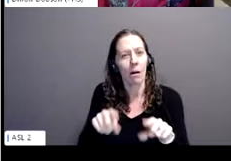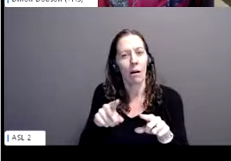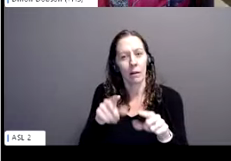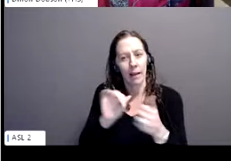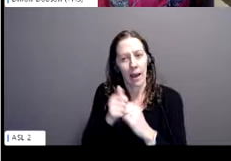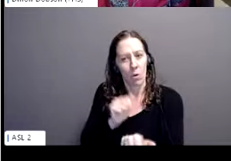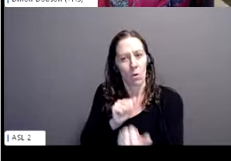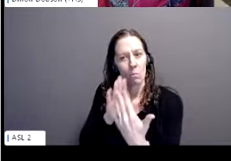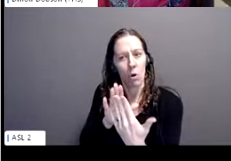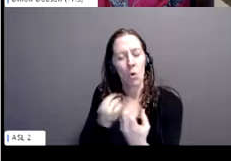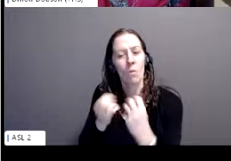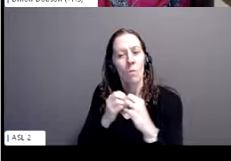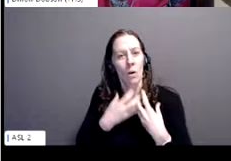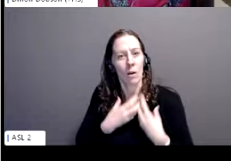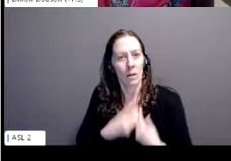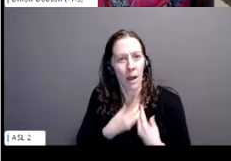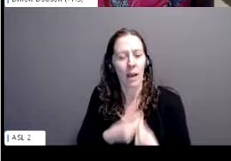work that we're doing.